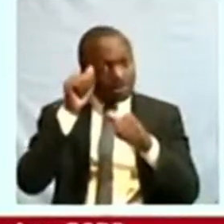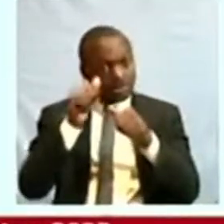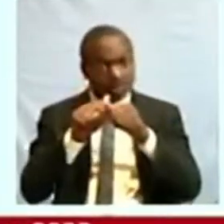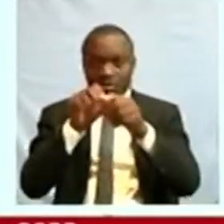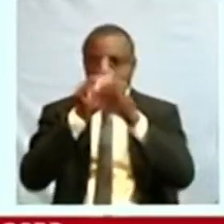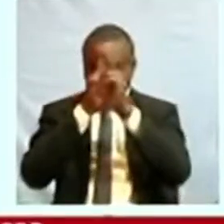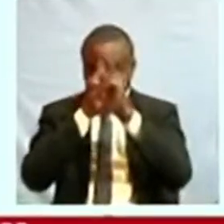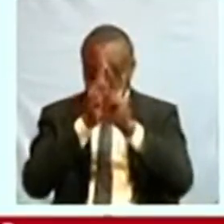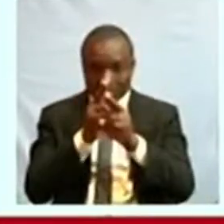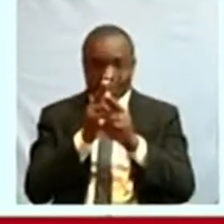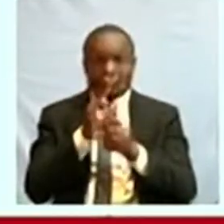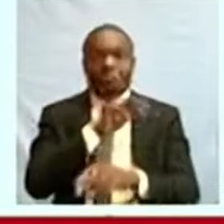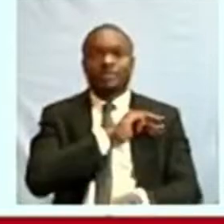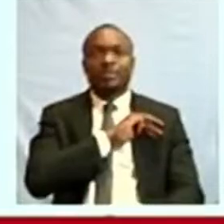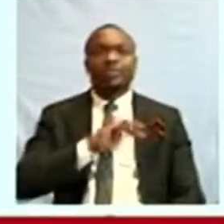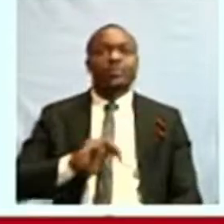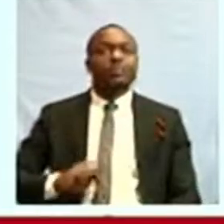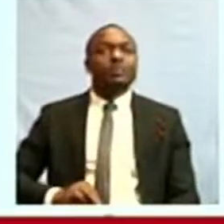Honorable Member,